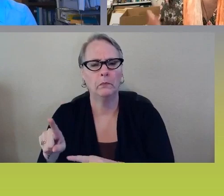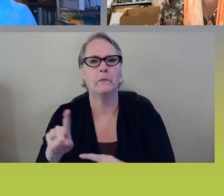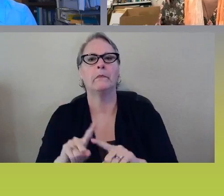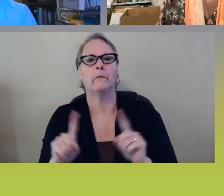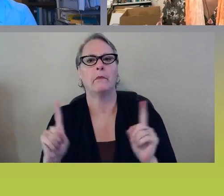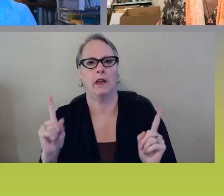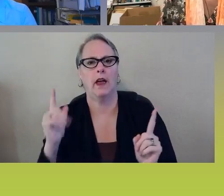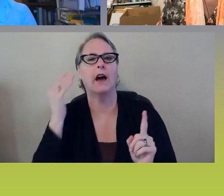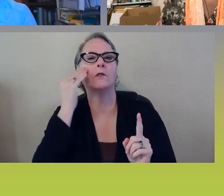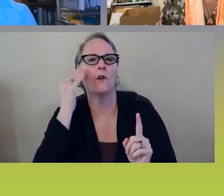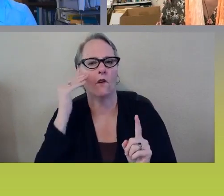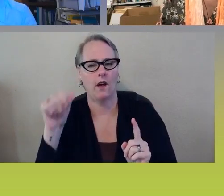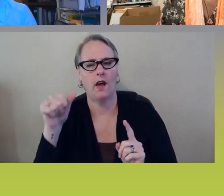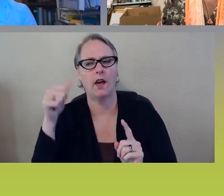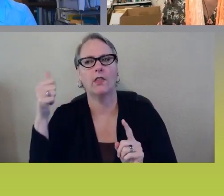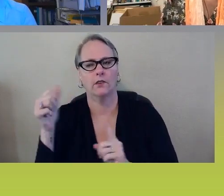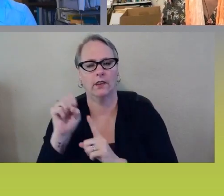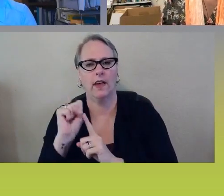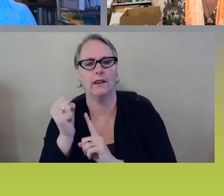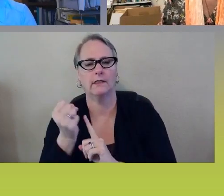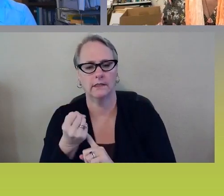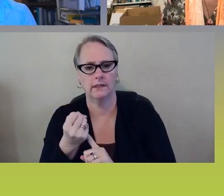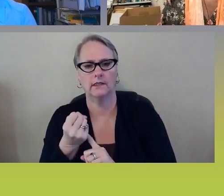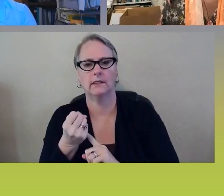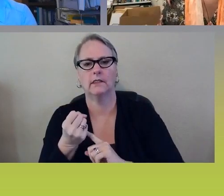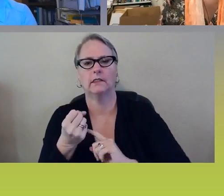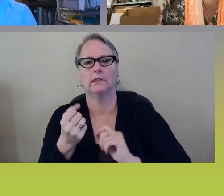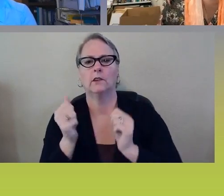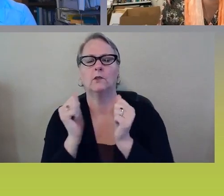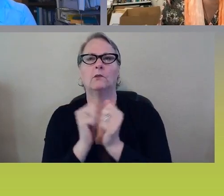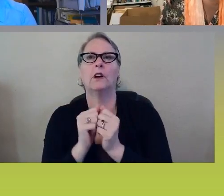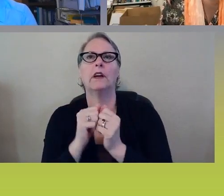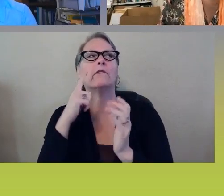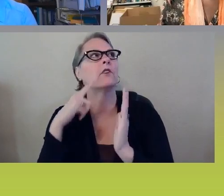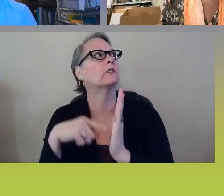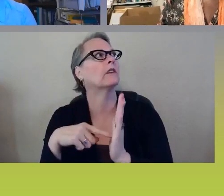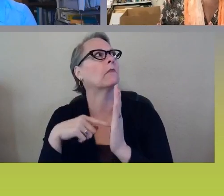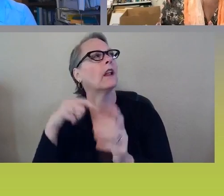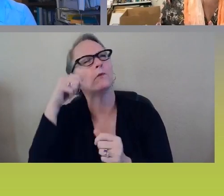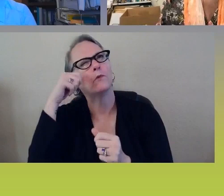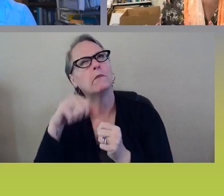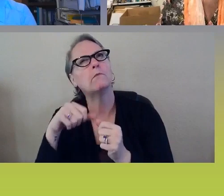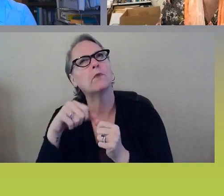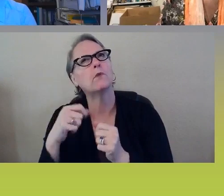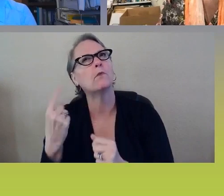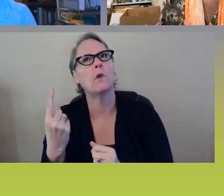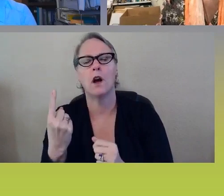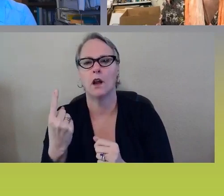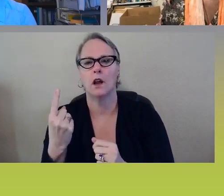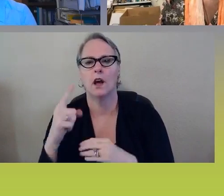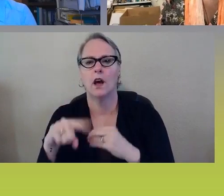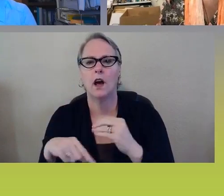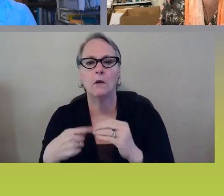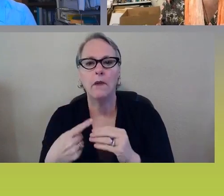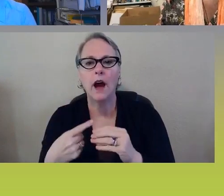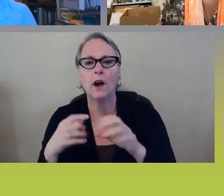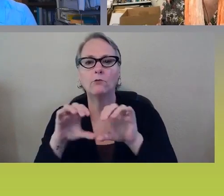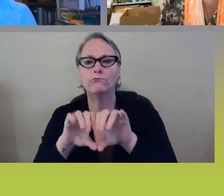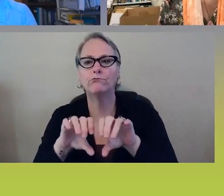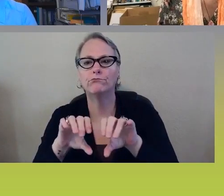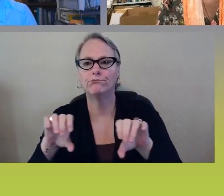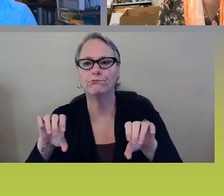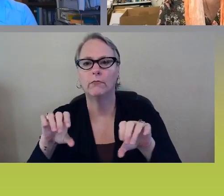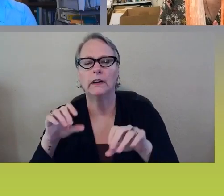of other cases, with fruits. For instance, I remember one here about cucumbers, and